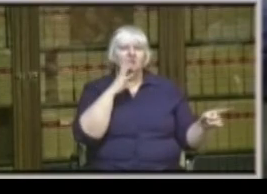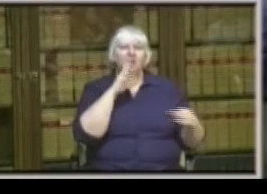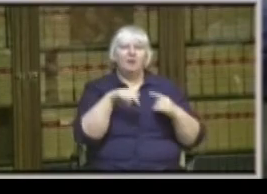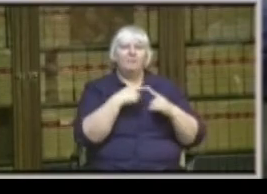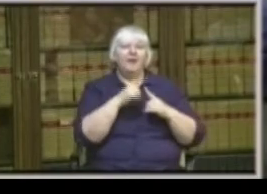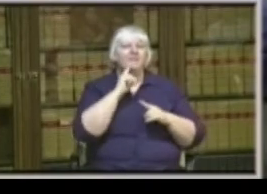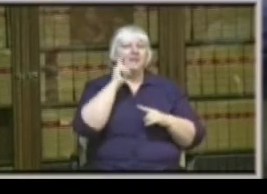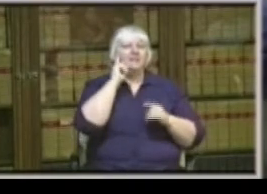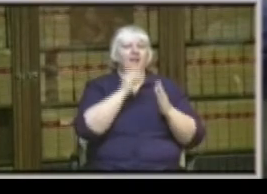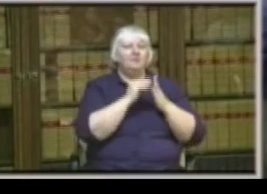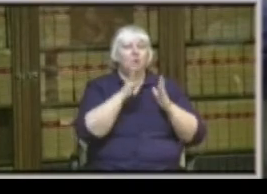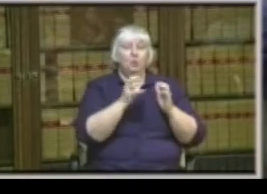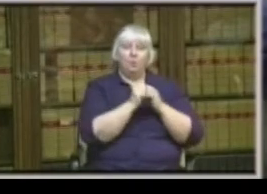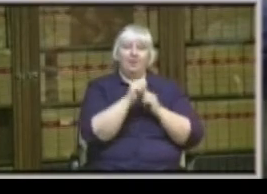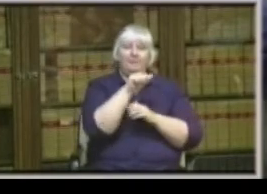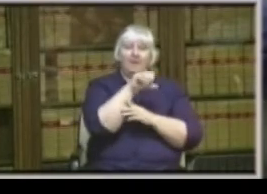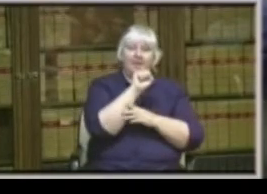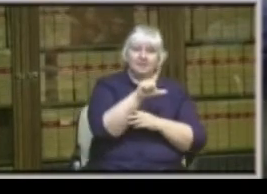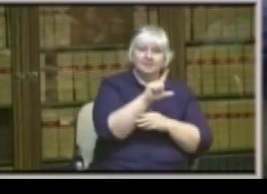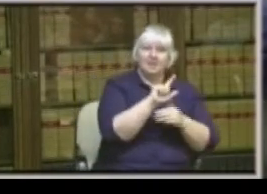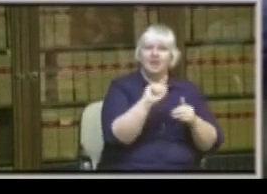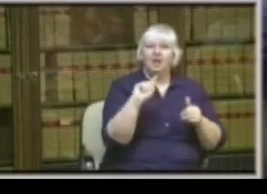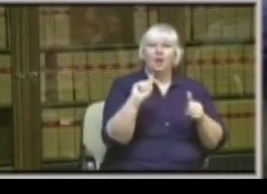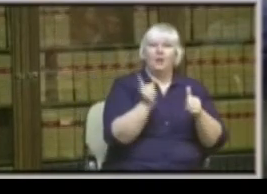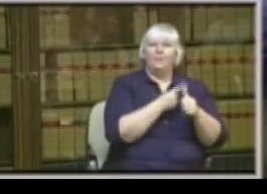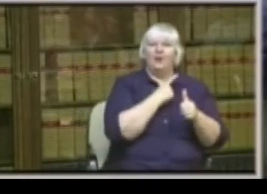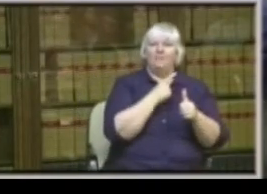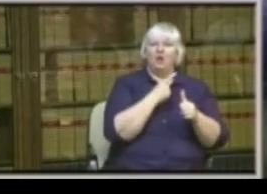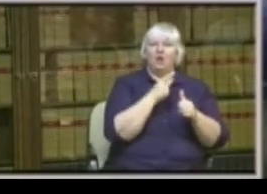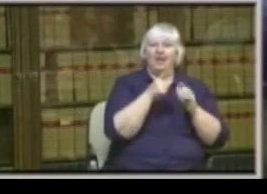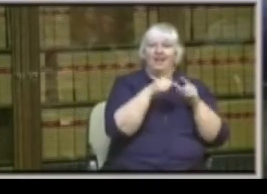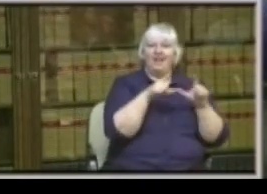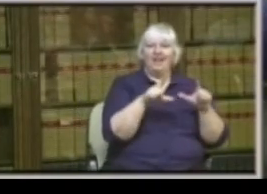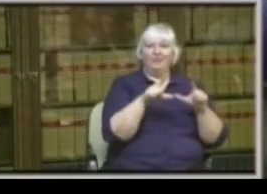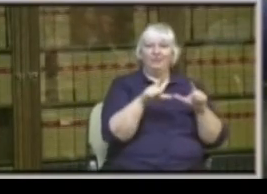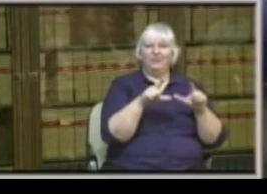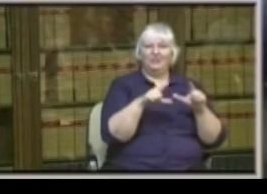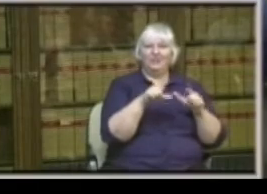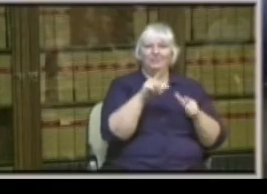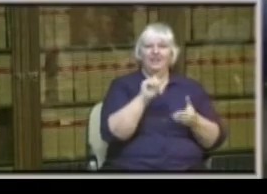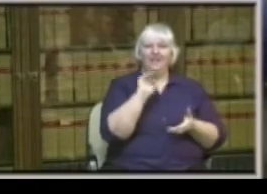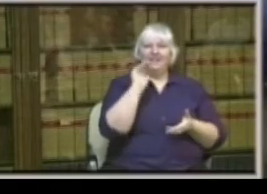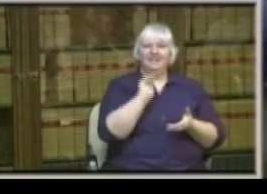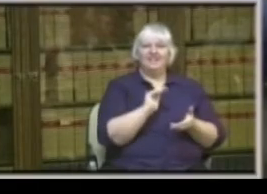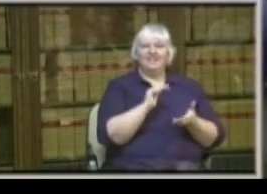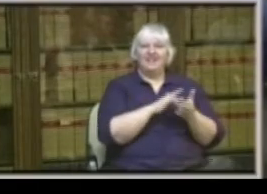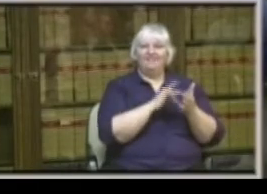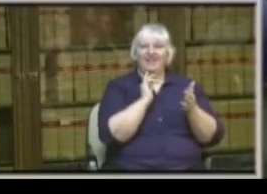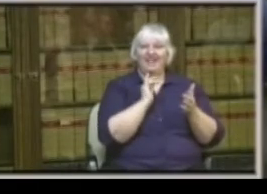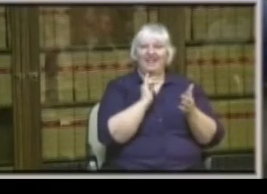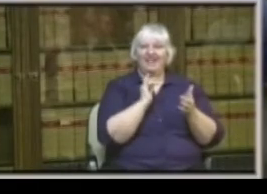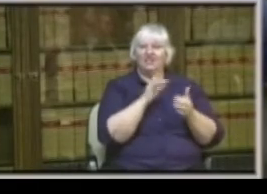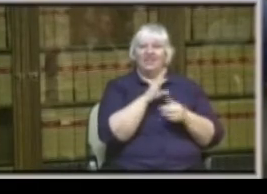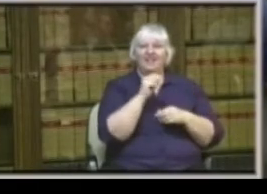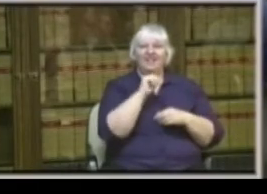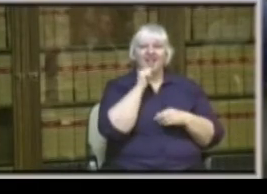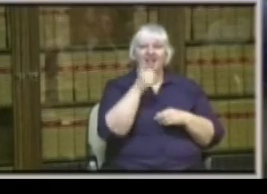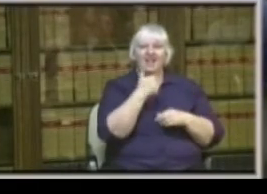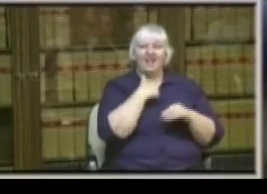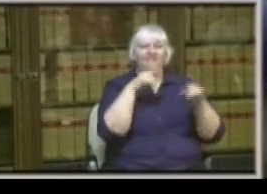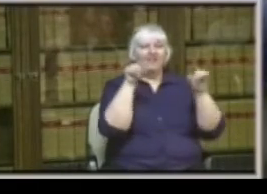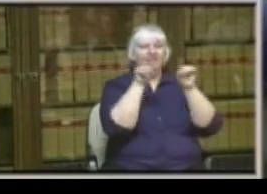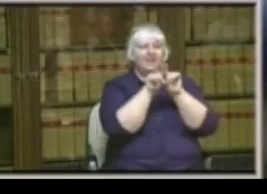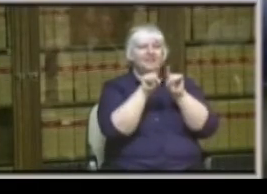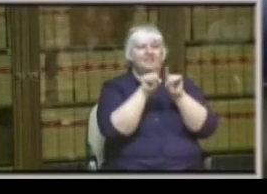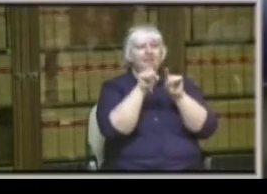deaf students with ASL as their primary language being at a disadvantage and not having the same treatment